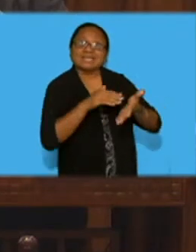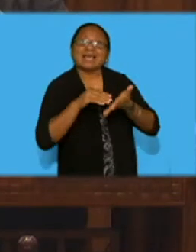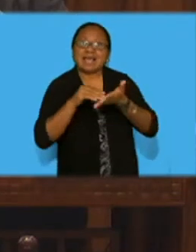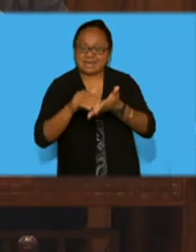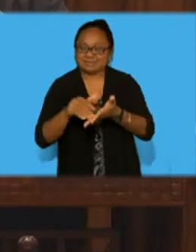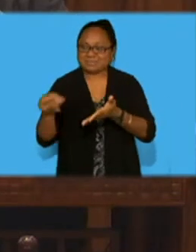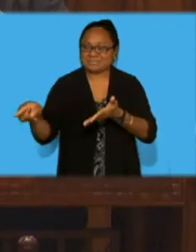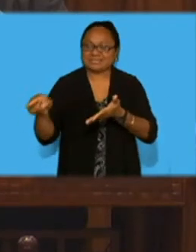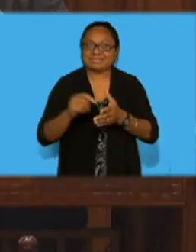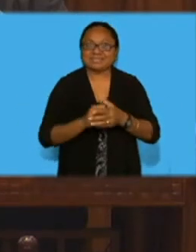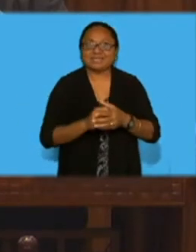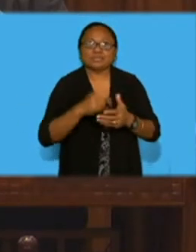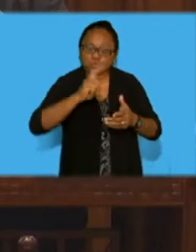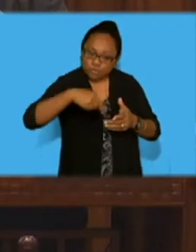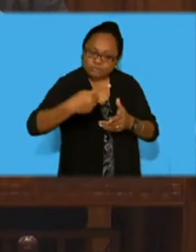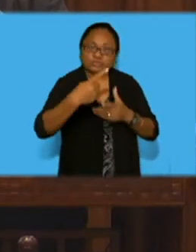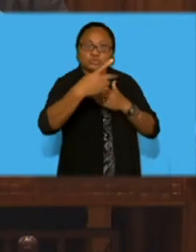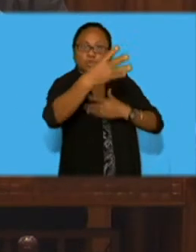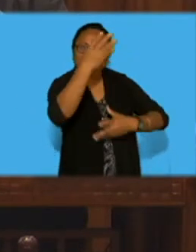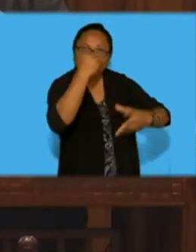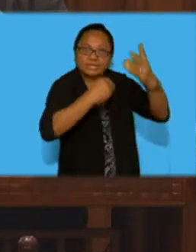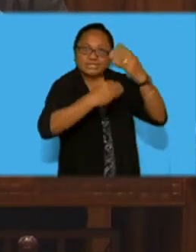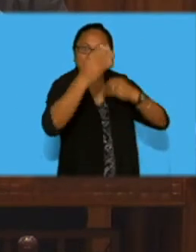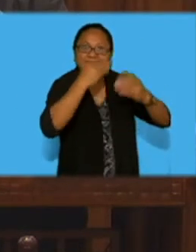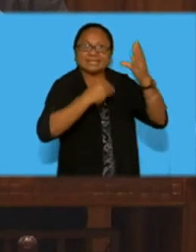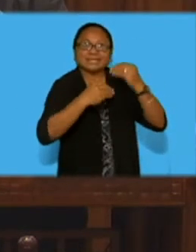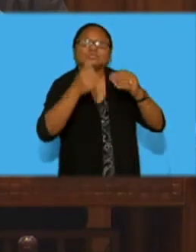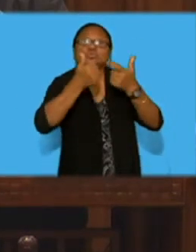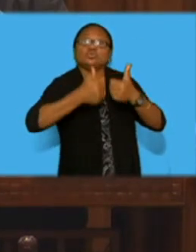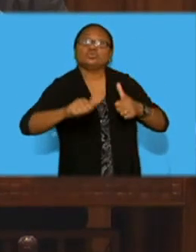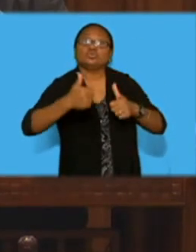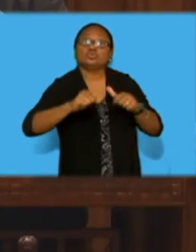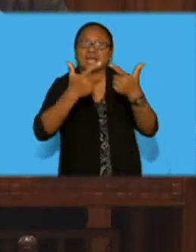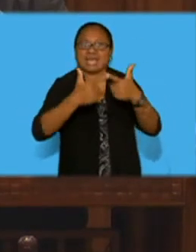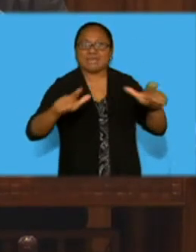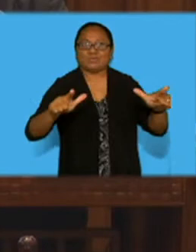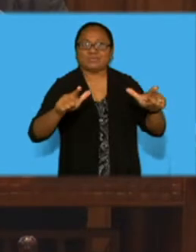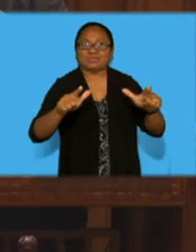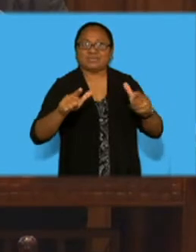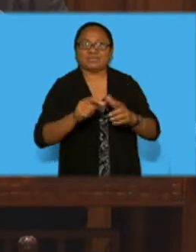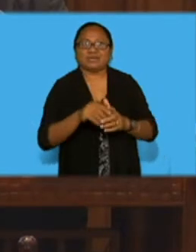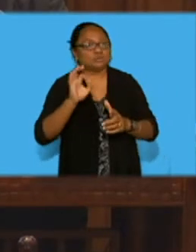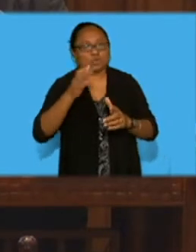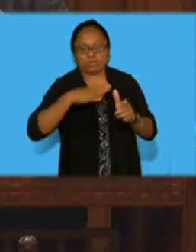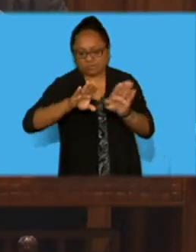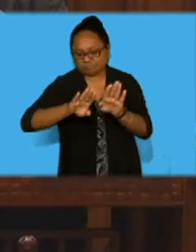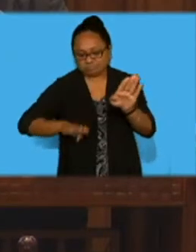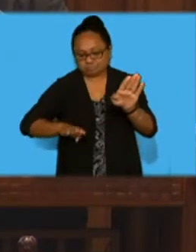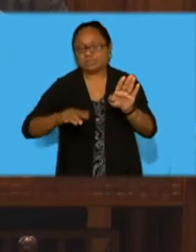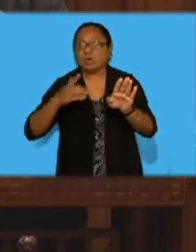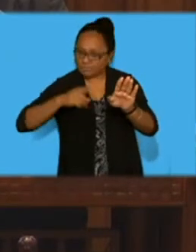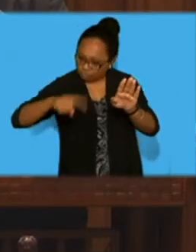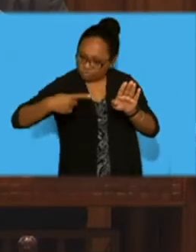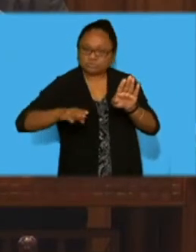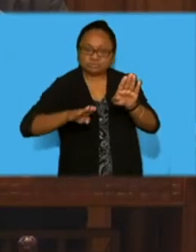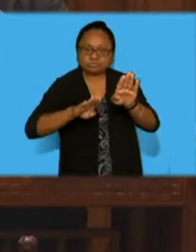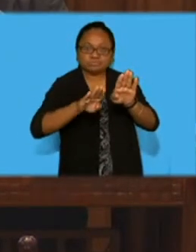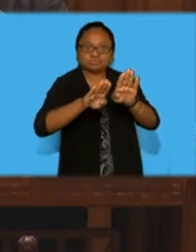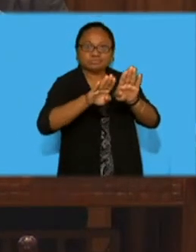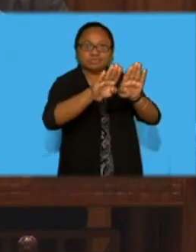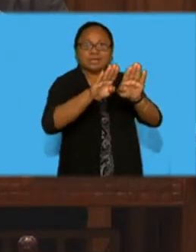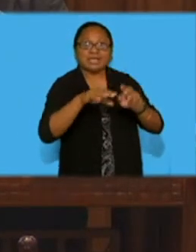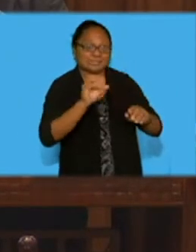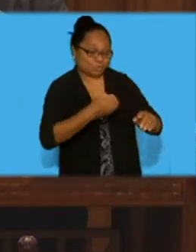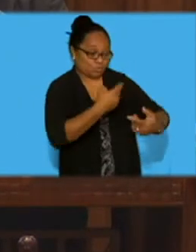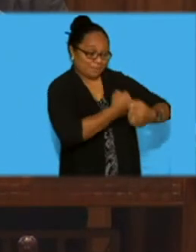learning using Braille language that they have acquired earlier on. Madam Speaker, this device is